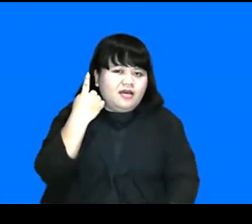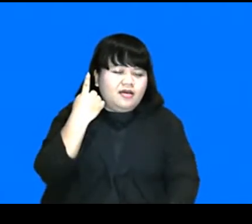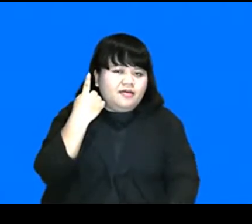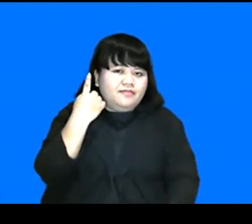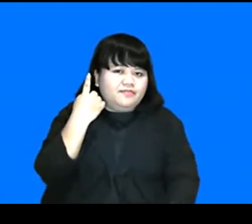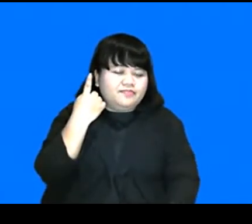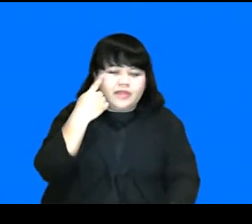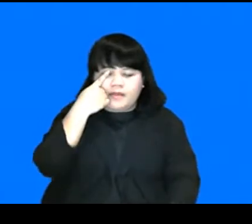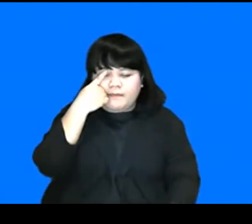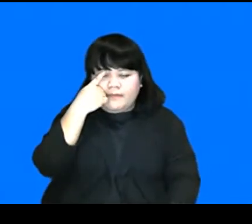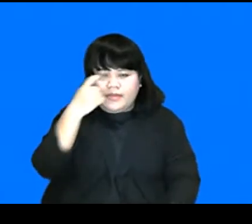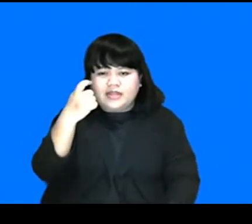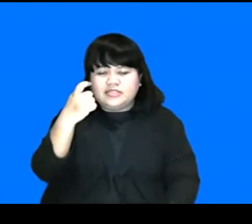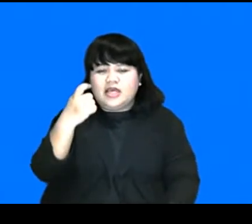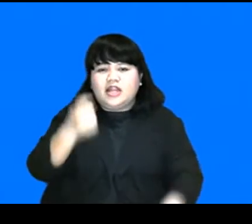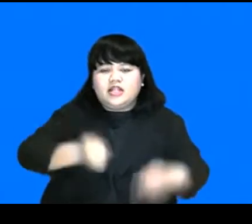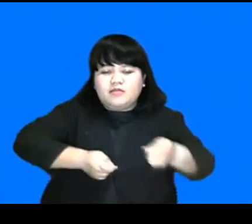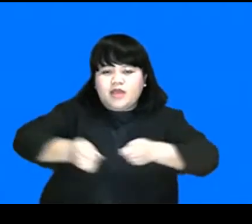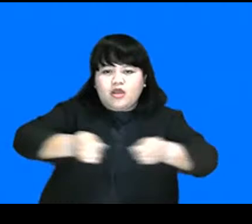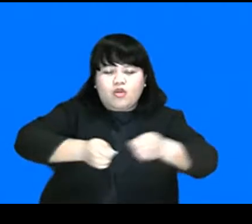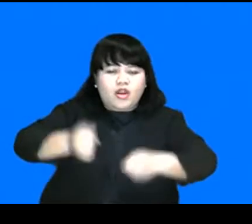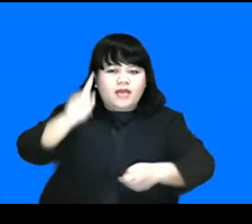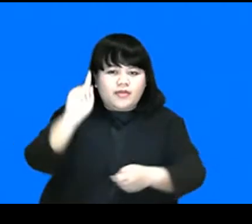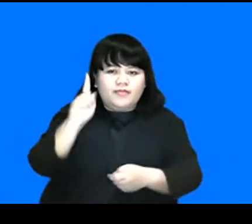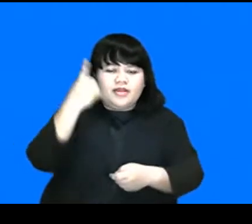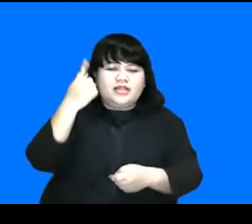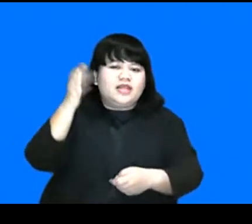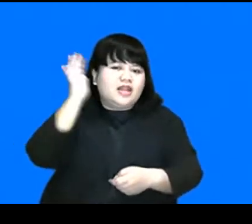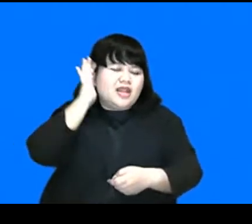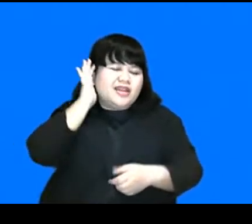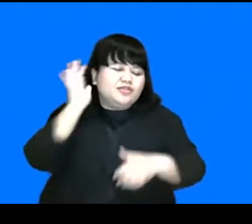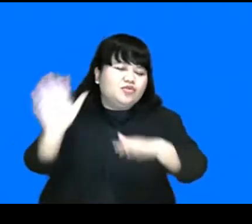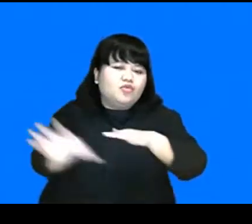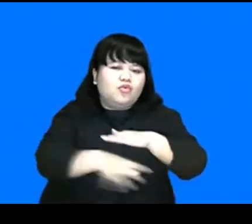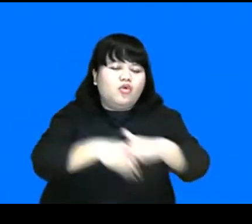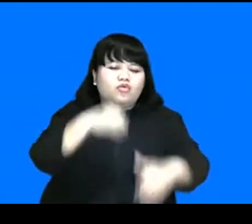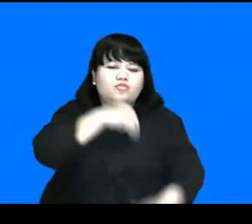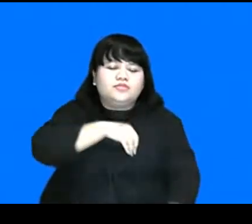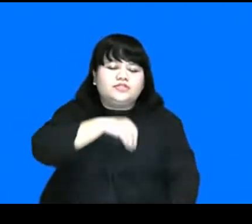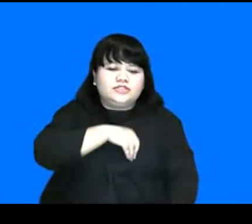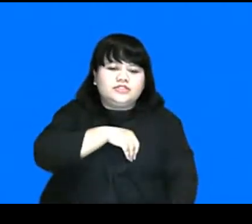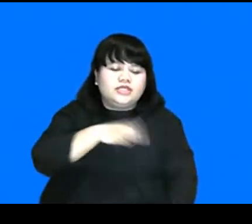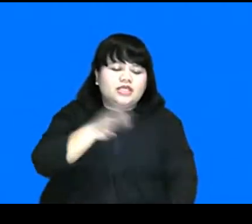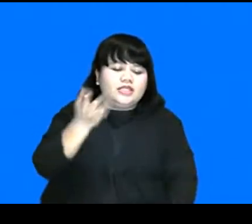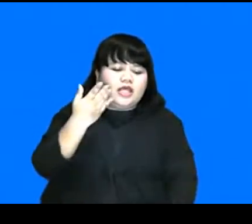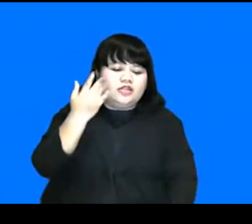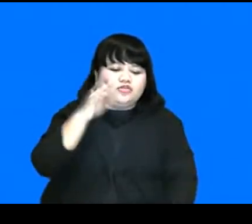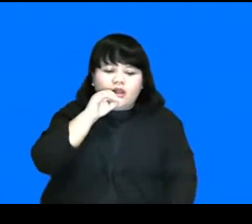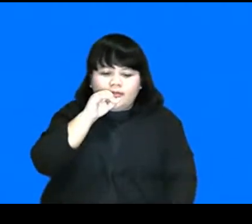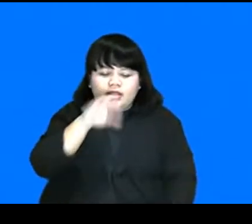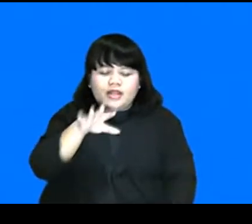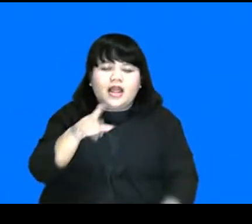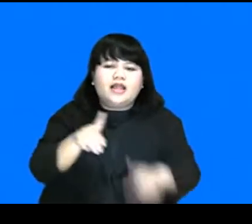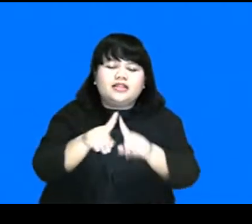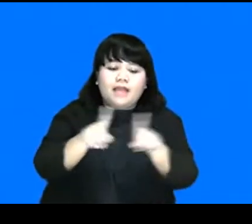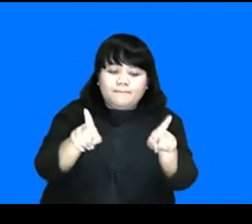Okay, and the issues of corruption. I think we touched a little bit on that already, but I think if you want to respond to